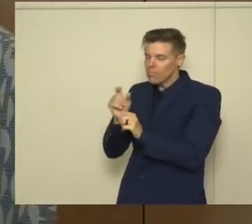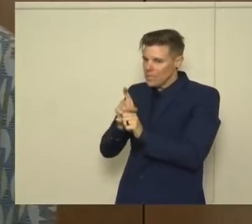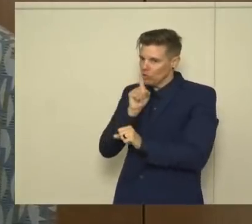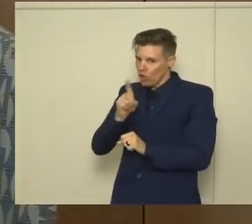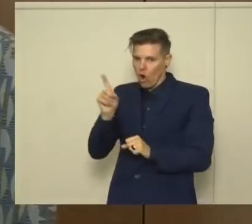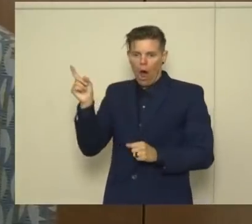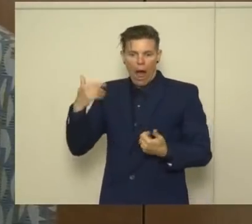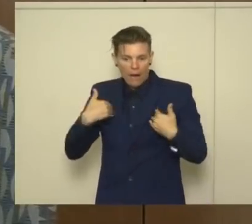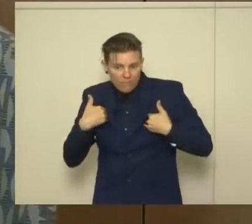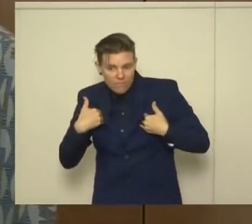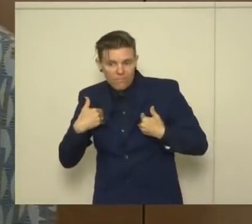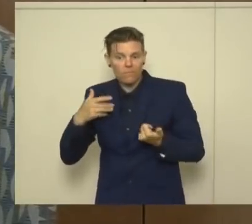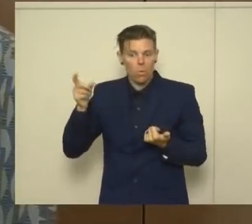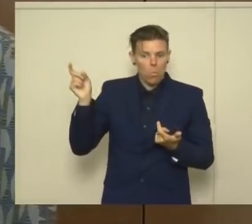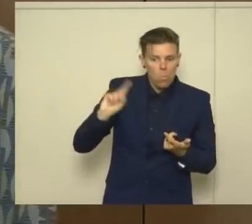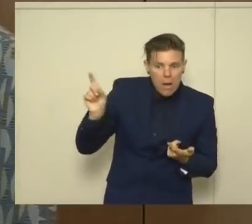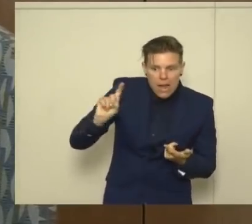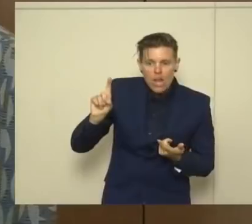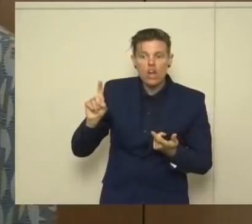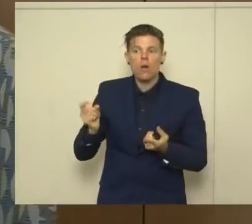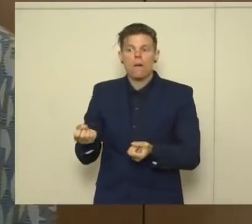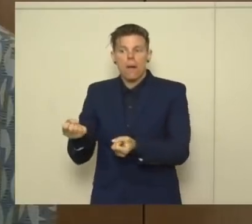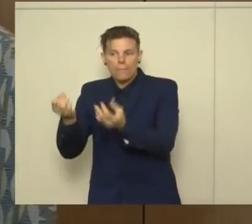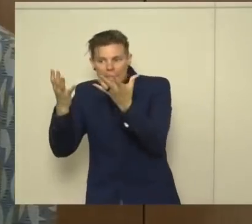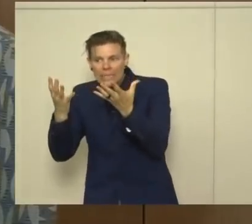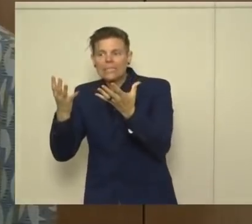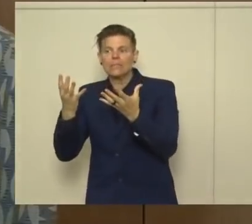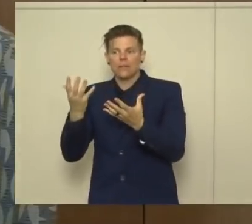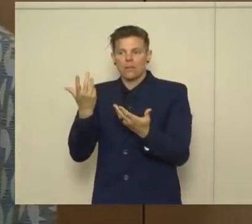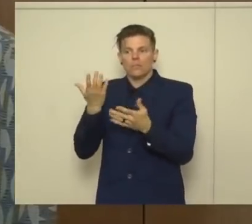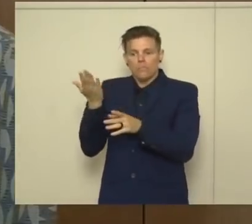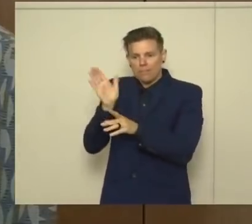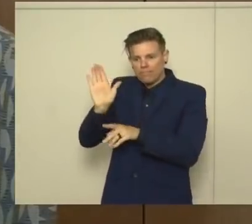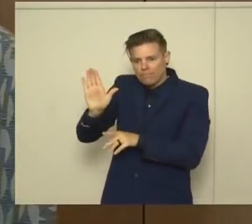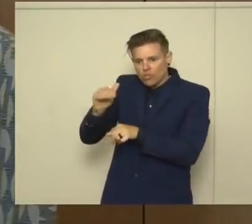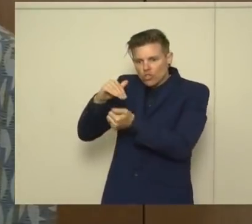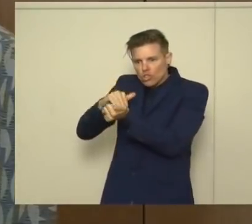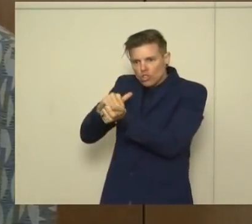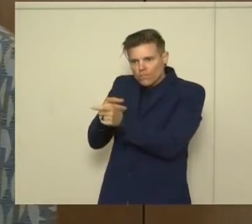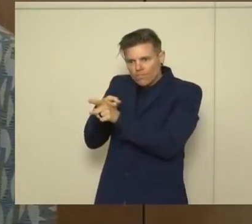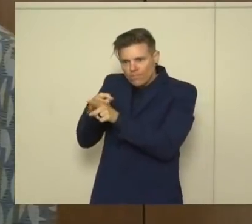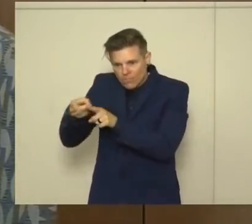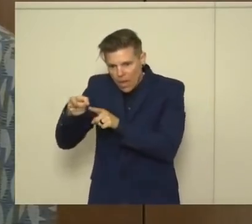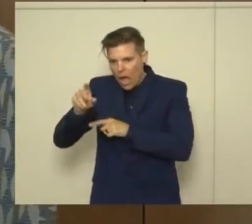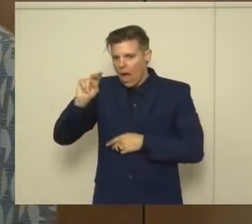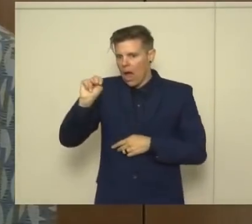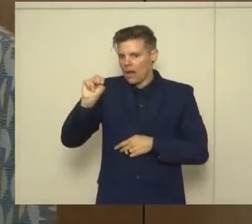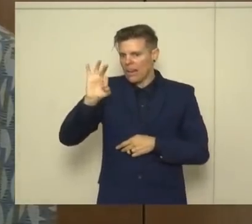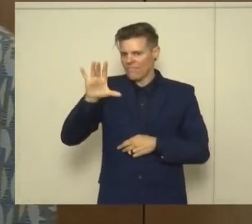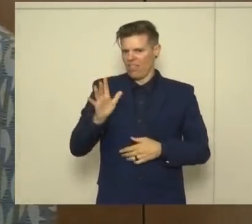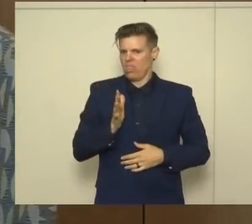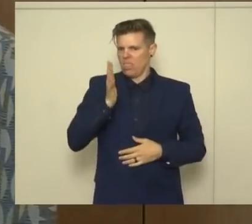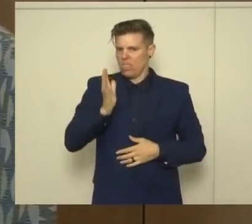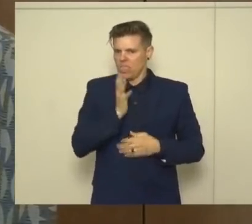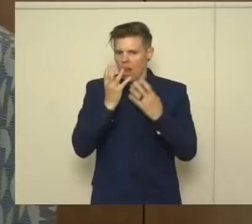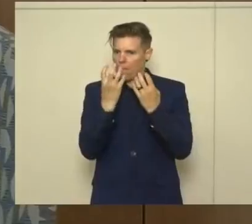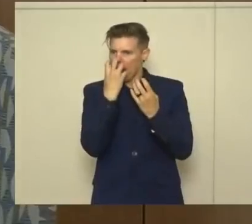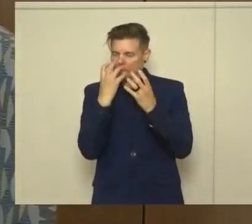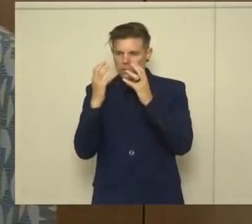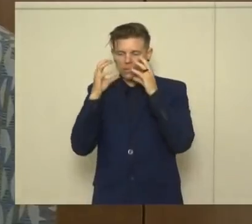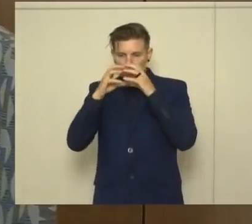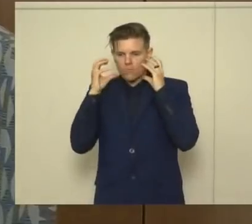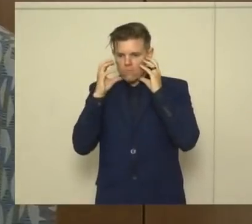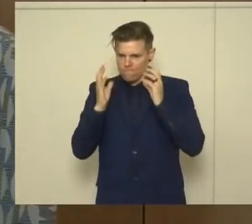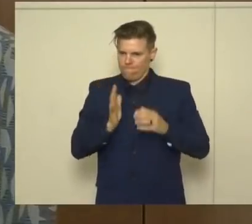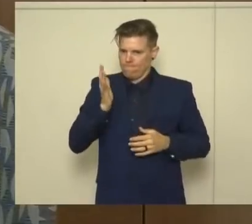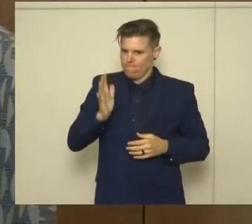how many of the medical grade, right, that's an N95, a respirator mask, specifically fitted for